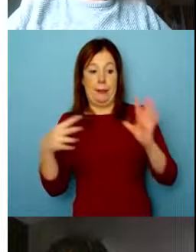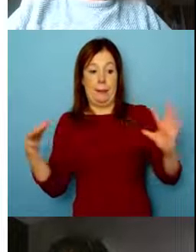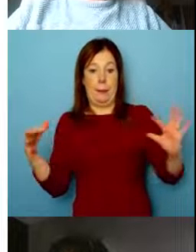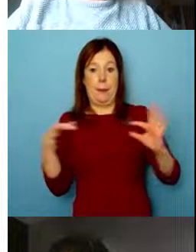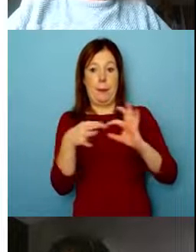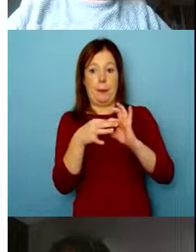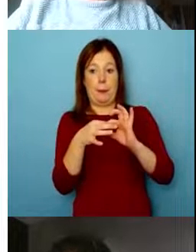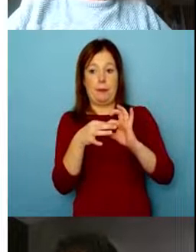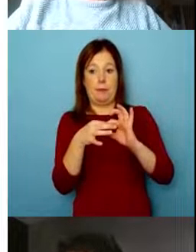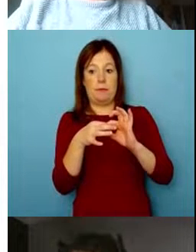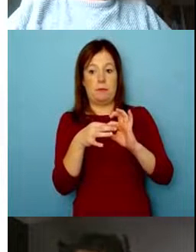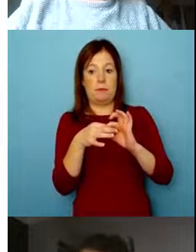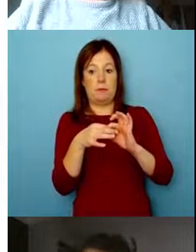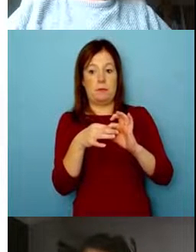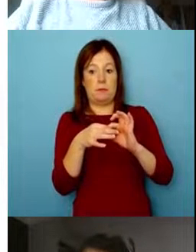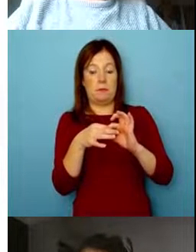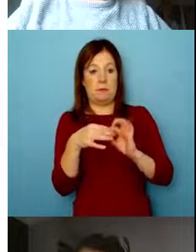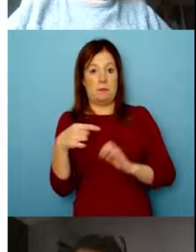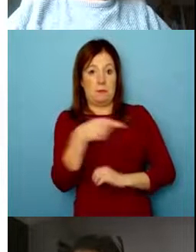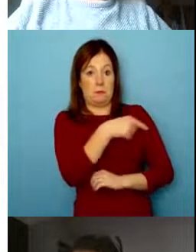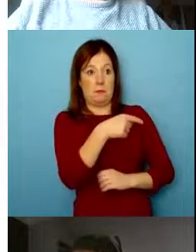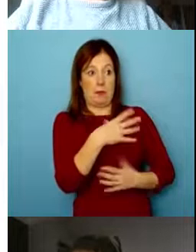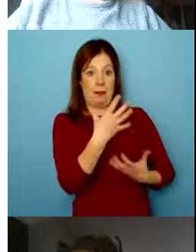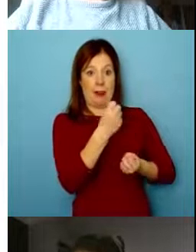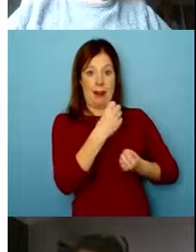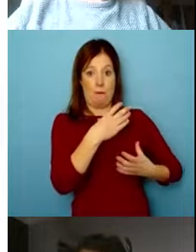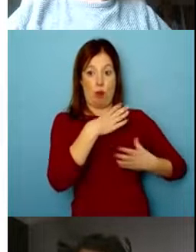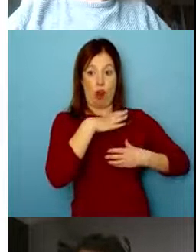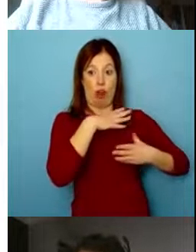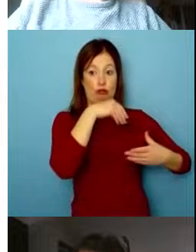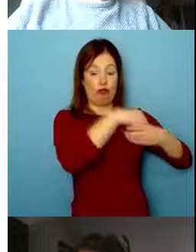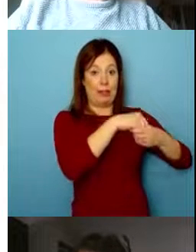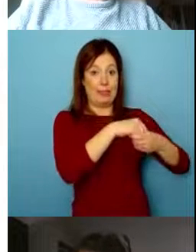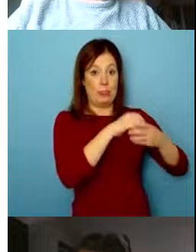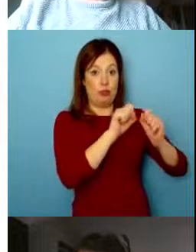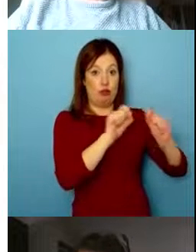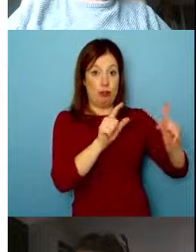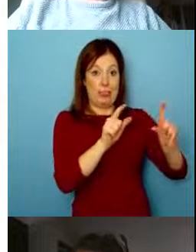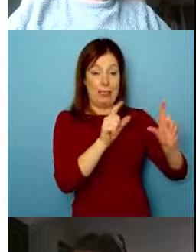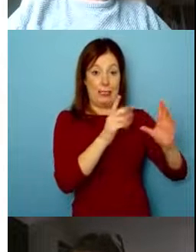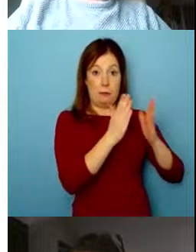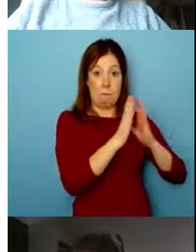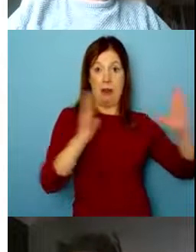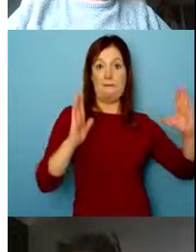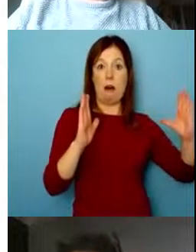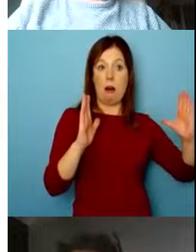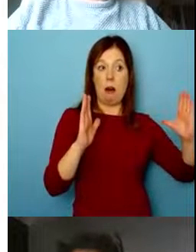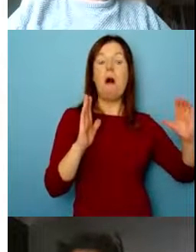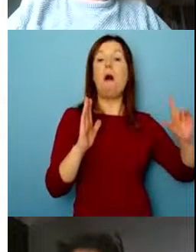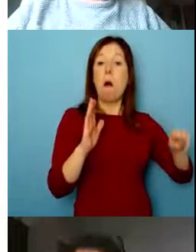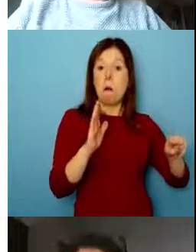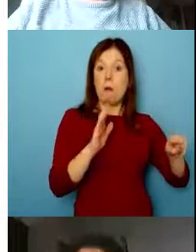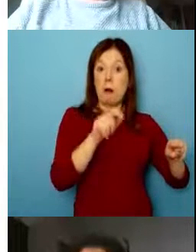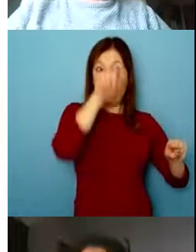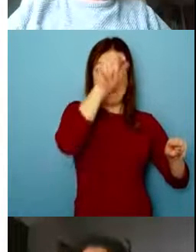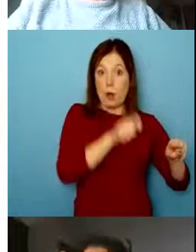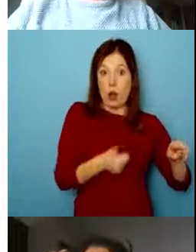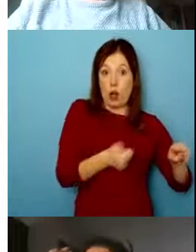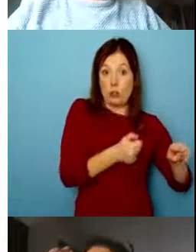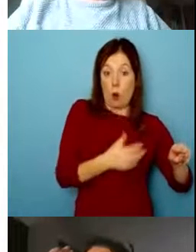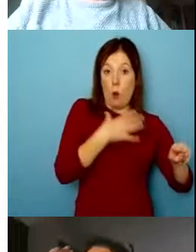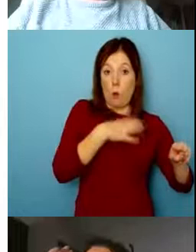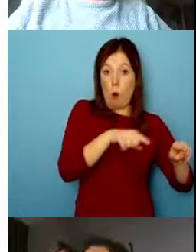ask something like, do you natively support the screen magnification feature? And if you do, does the user want screen